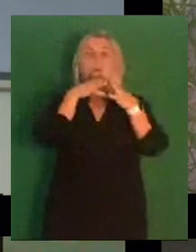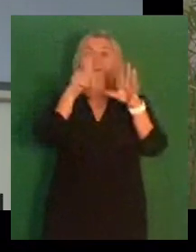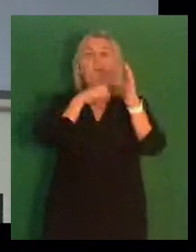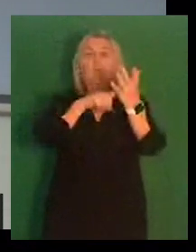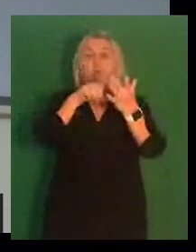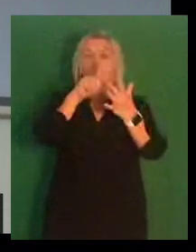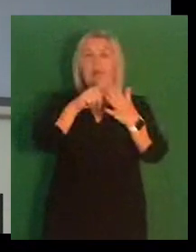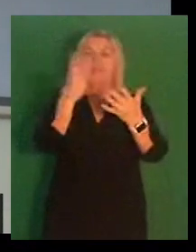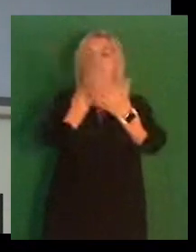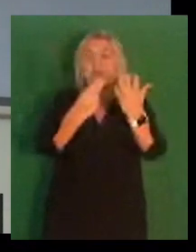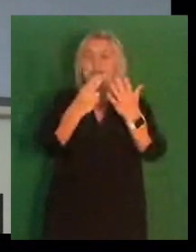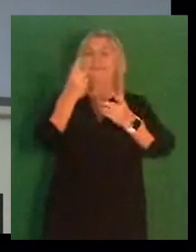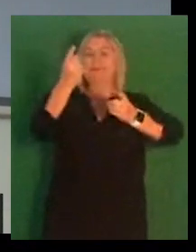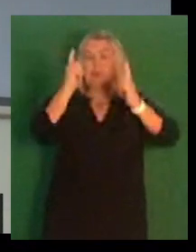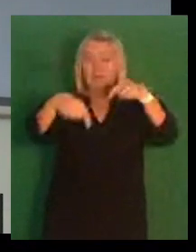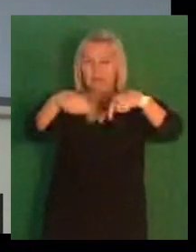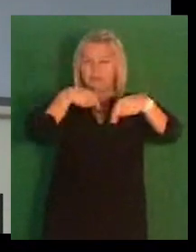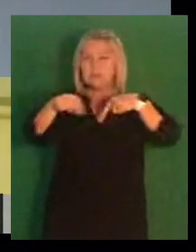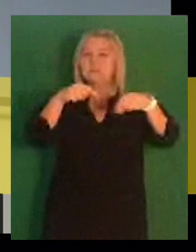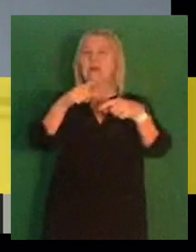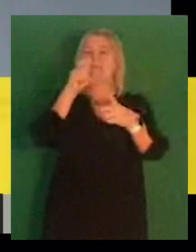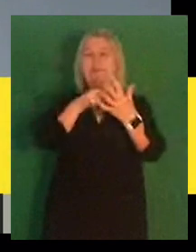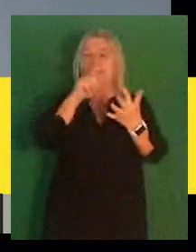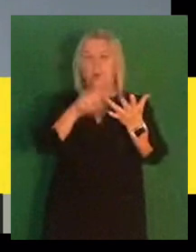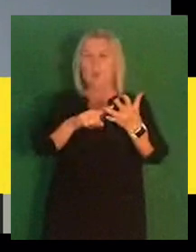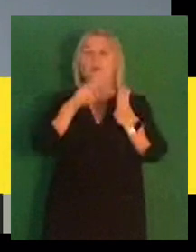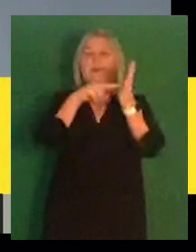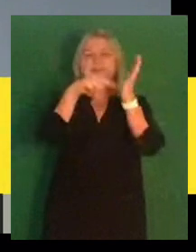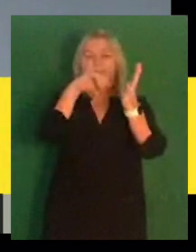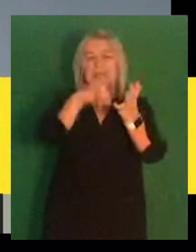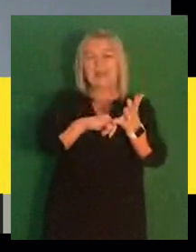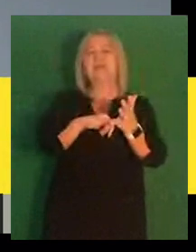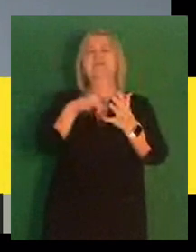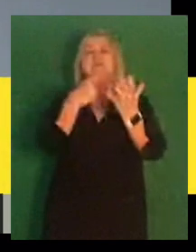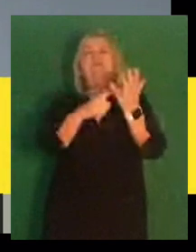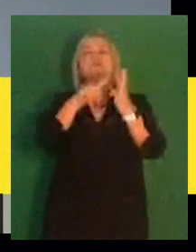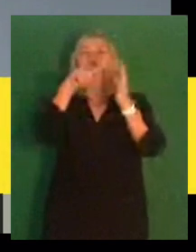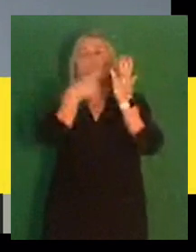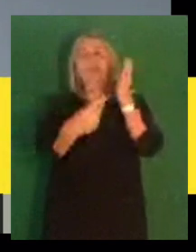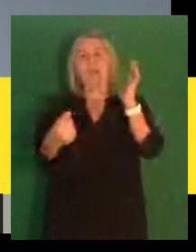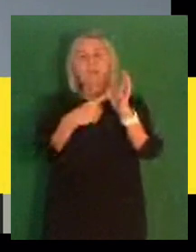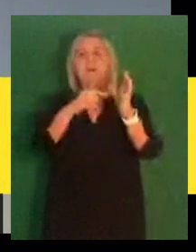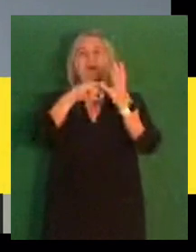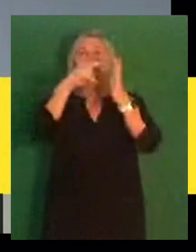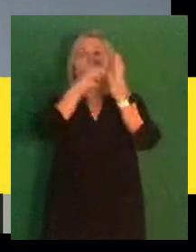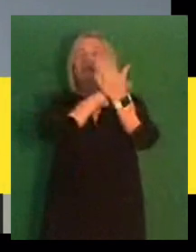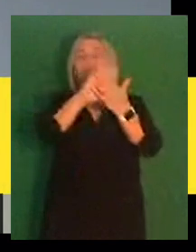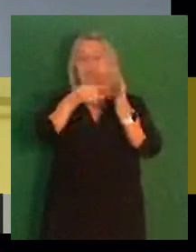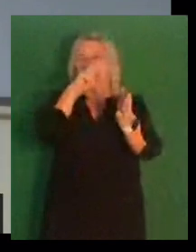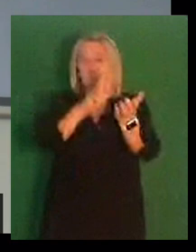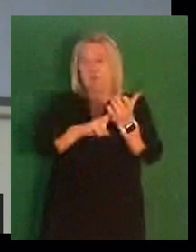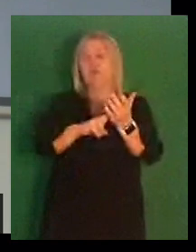National Theatre of Scotland. Rucera Seethal, who is Artistic Director of the National Festival of Arts